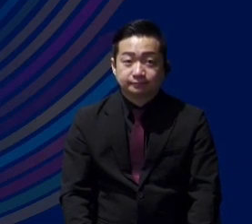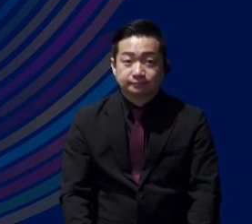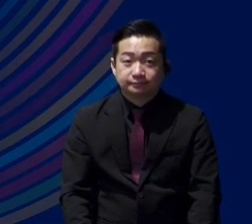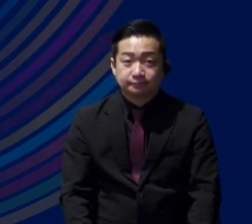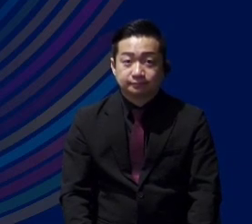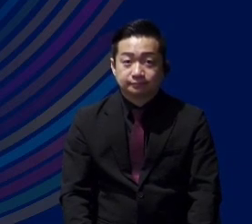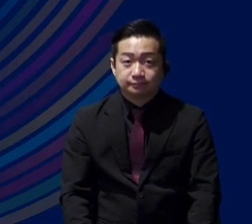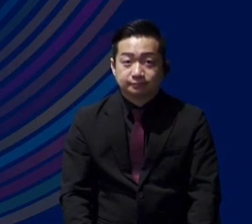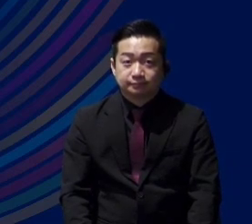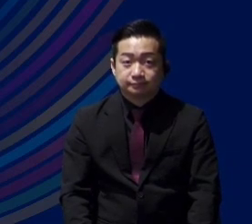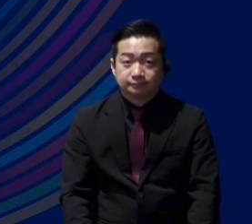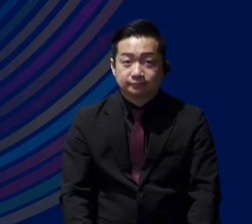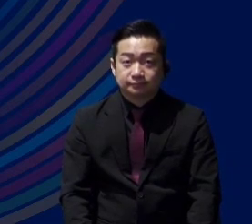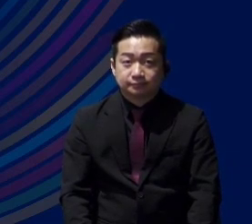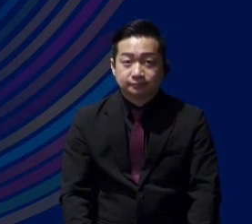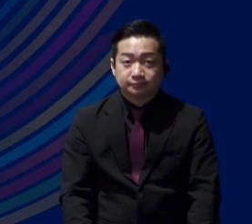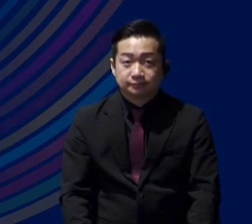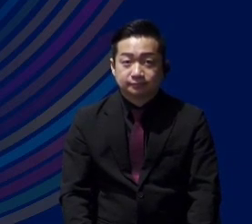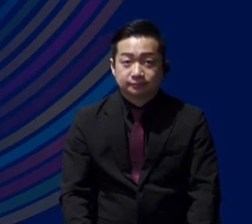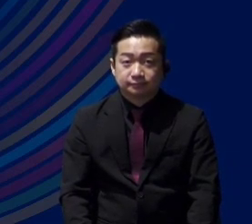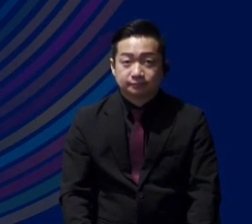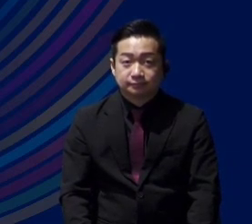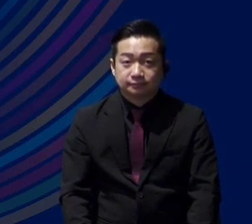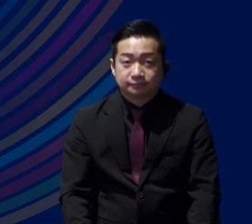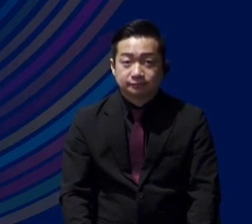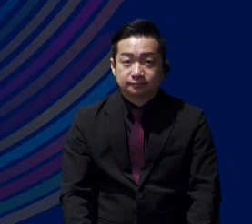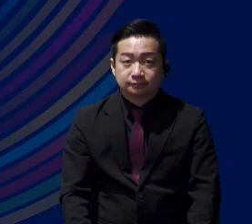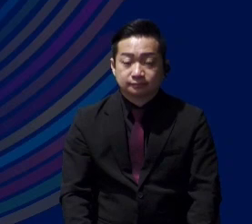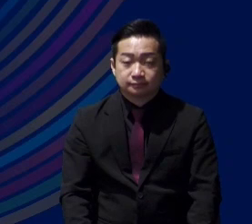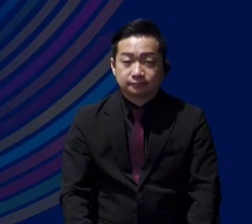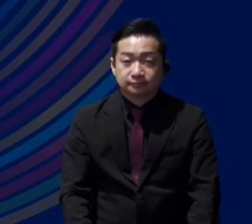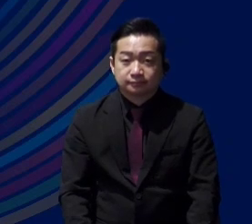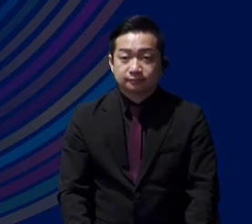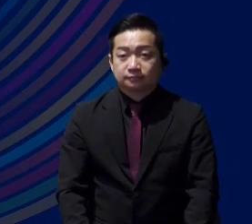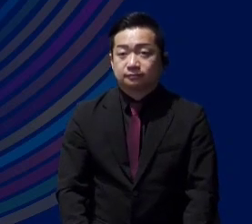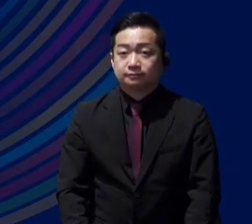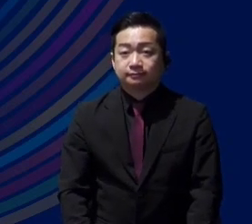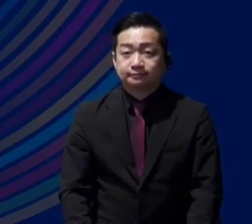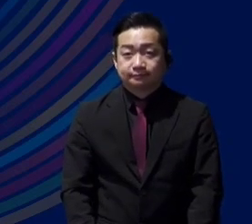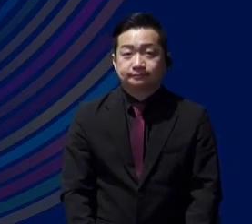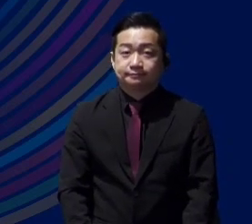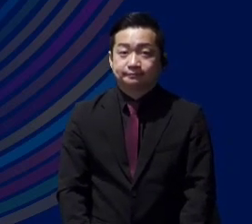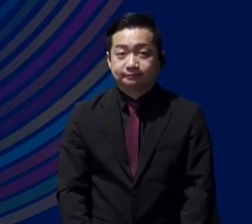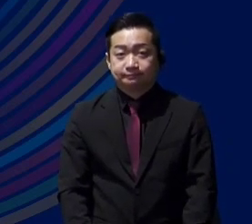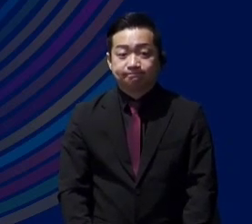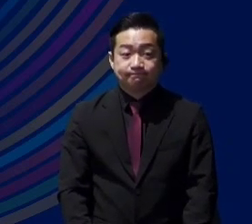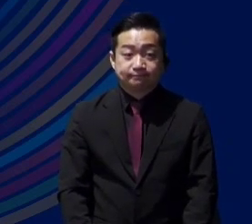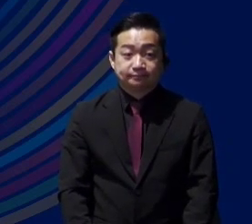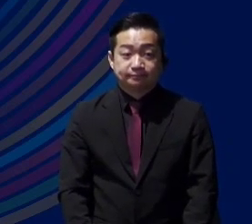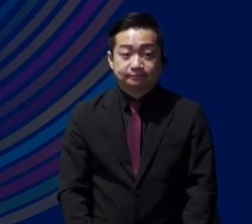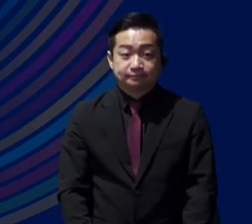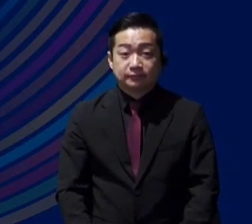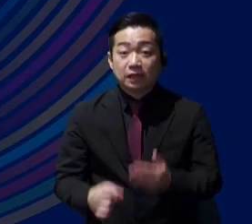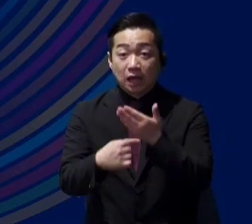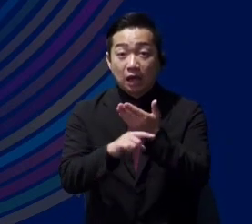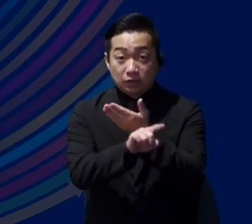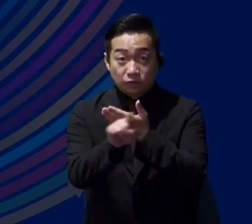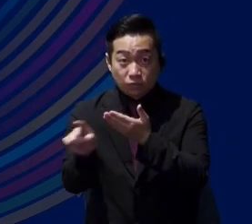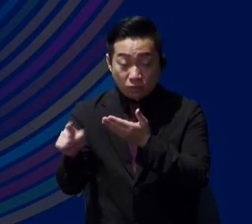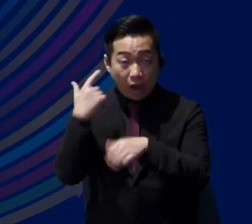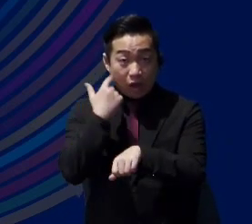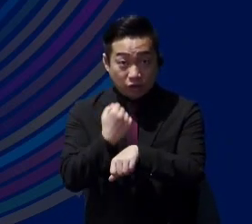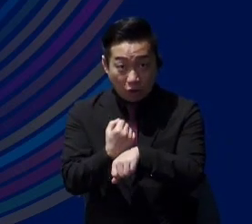GBD, we have many other things in the GBD, same as financing, same as local and small